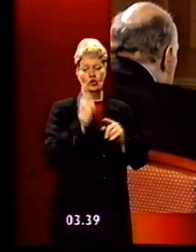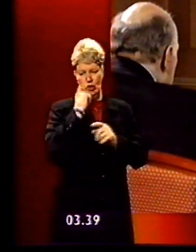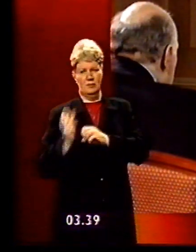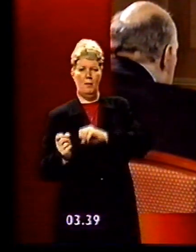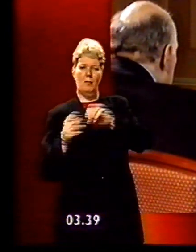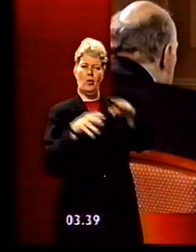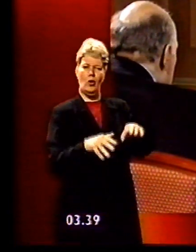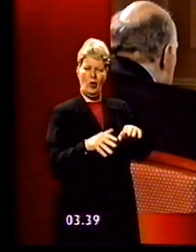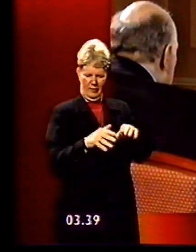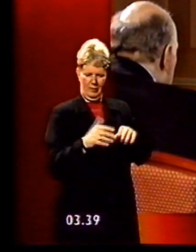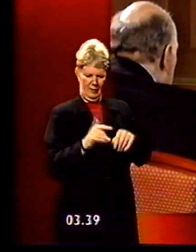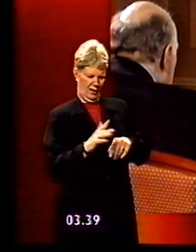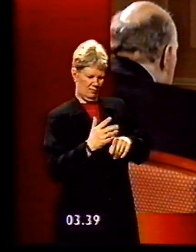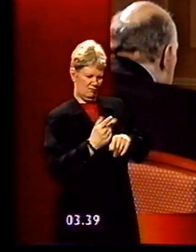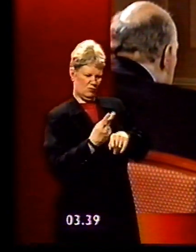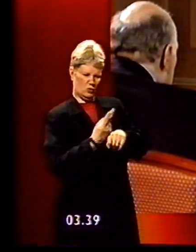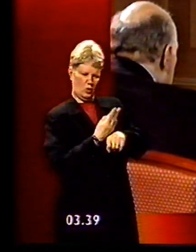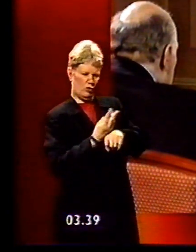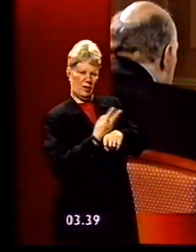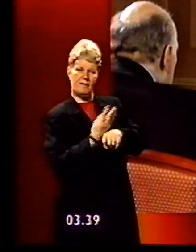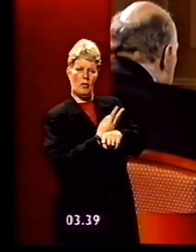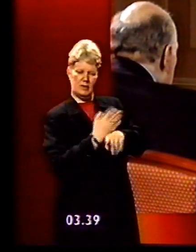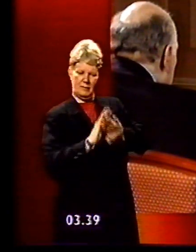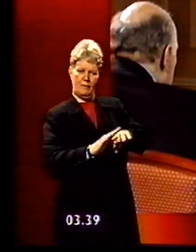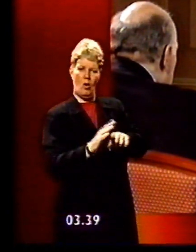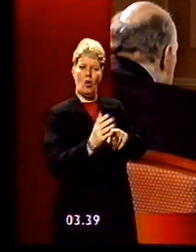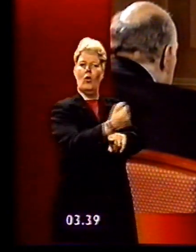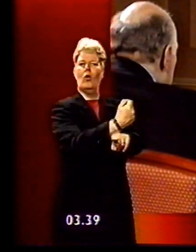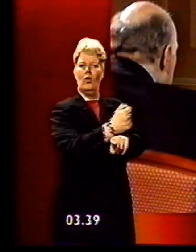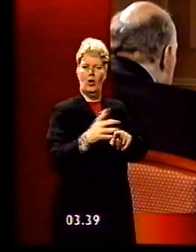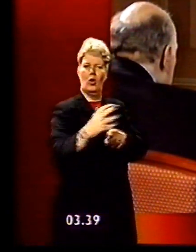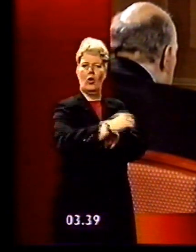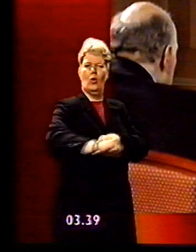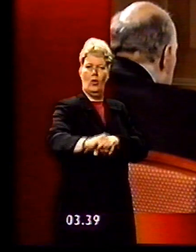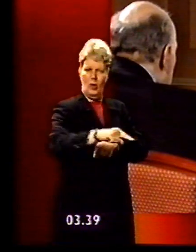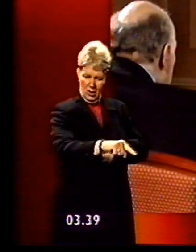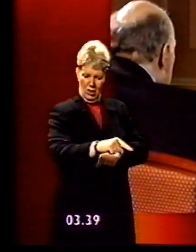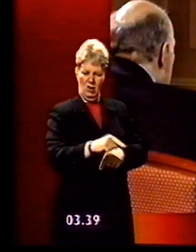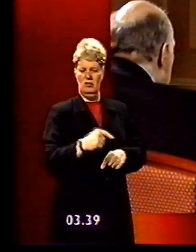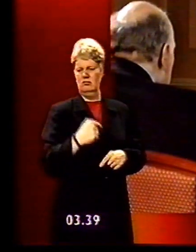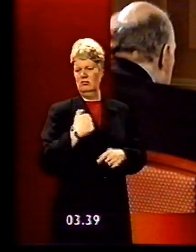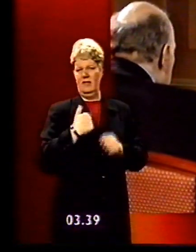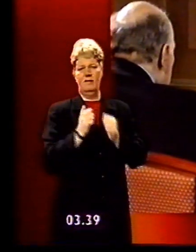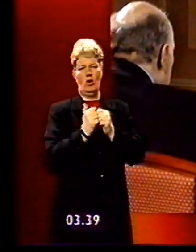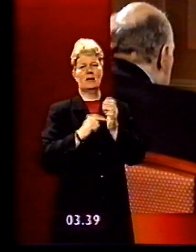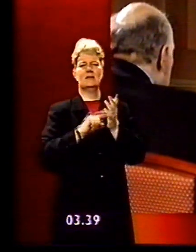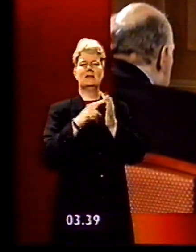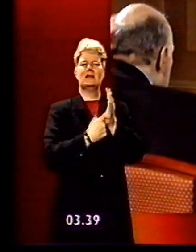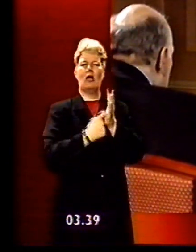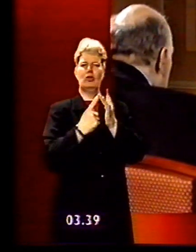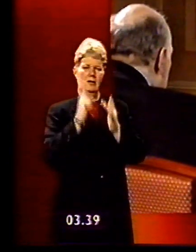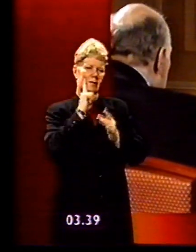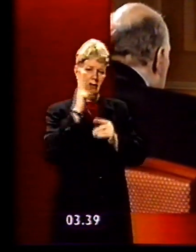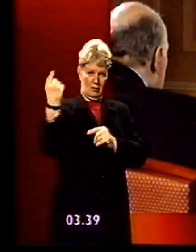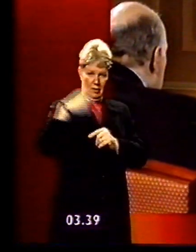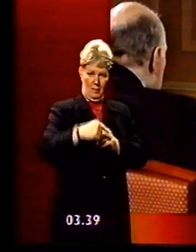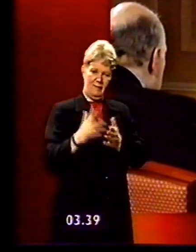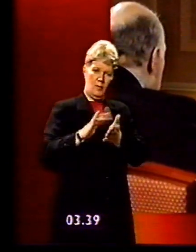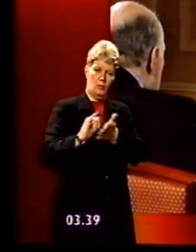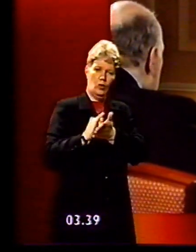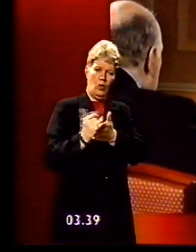to a few weeks before the coup. And our friend Terry had come to visit from New York, and I had taken her to the